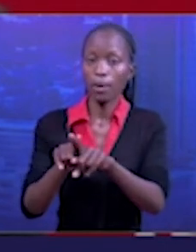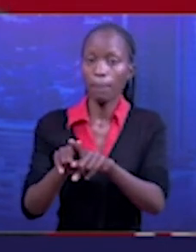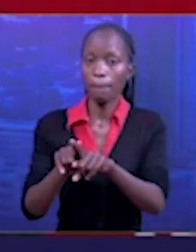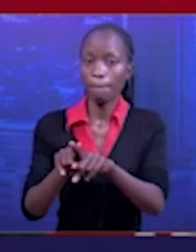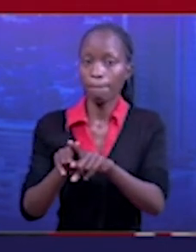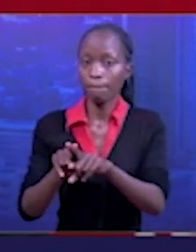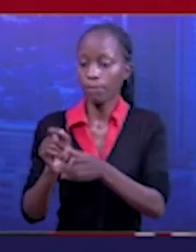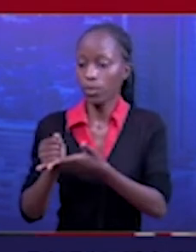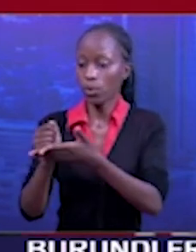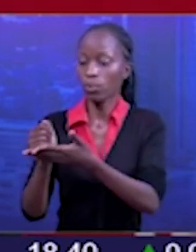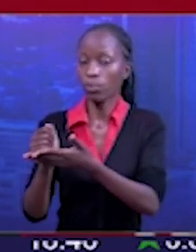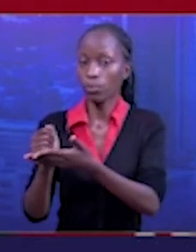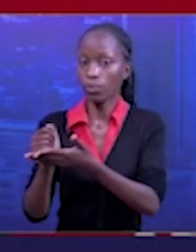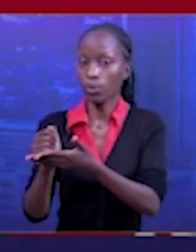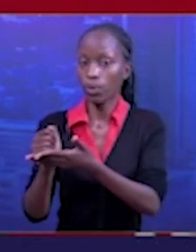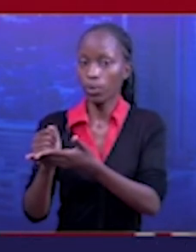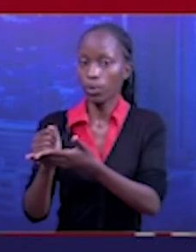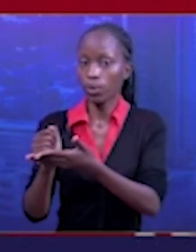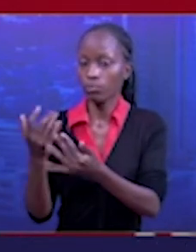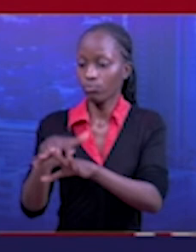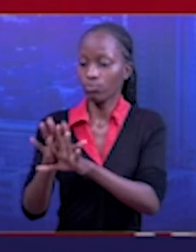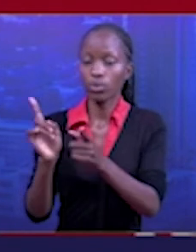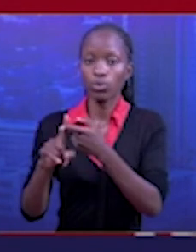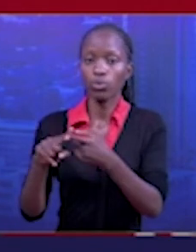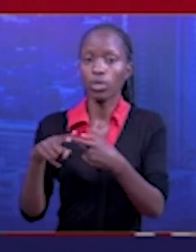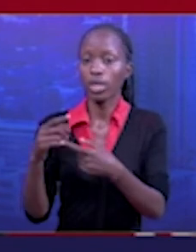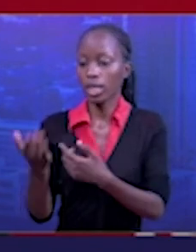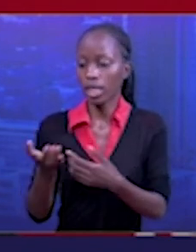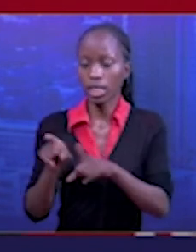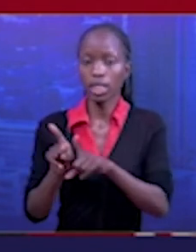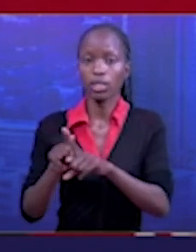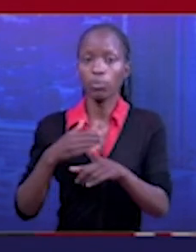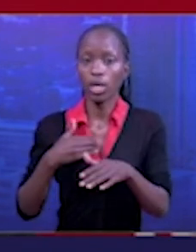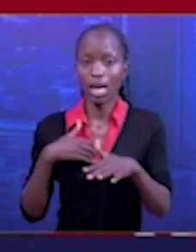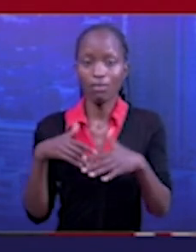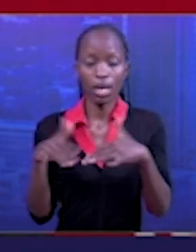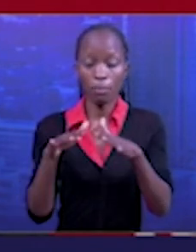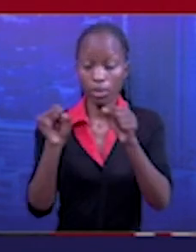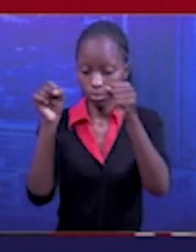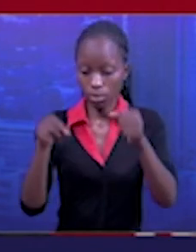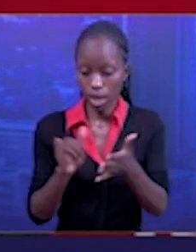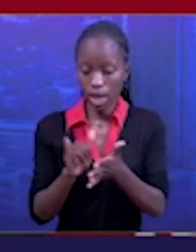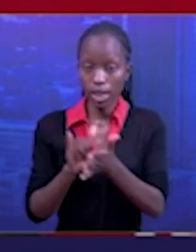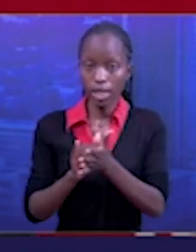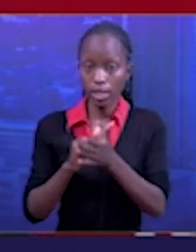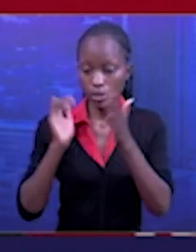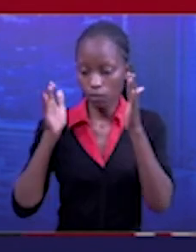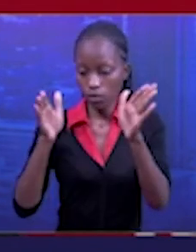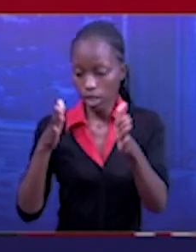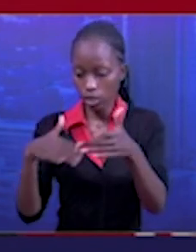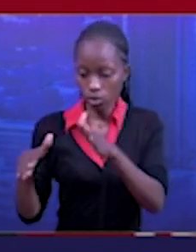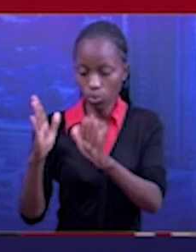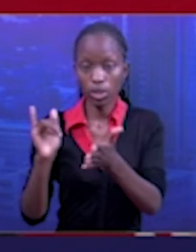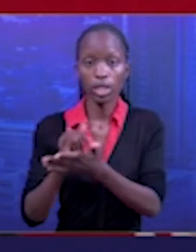needs of the time. We've got an exciting strategy which is focused on opportunities that we